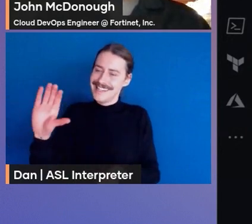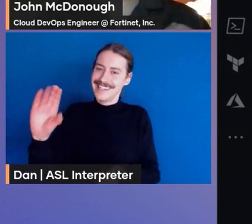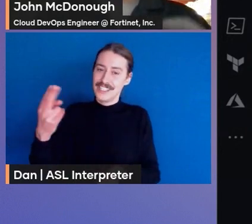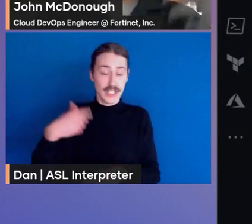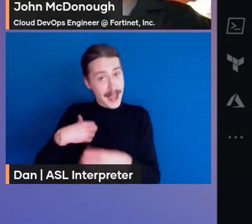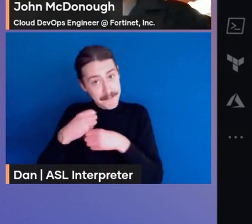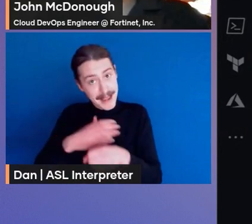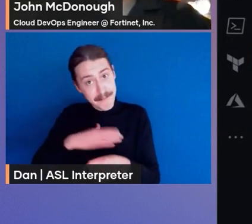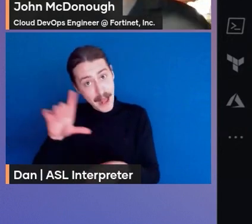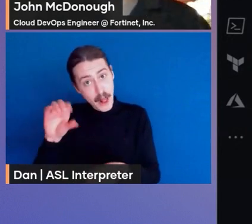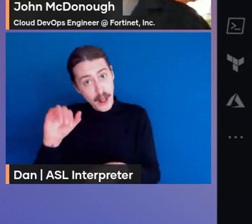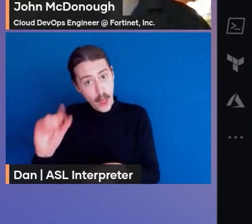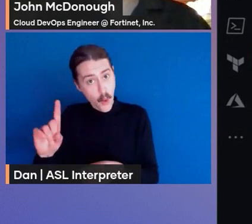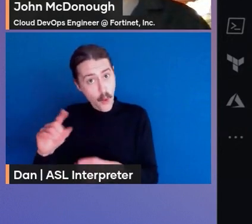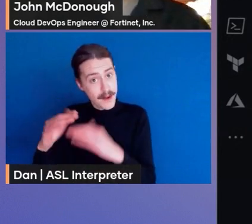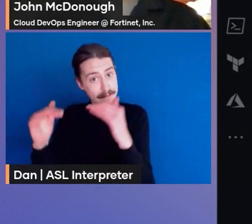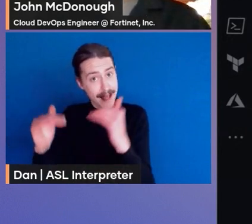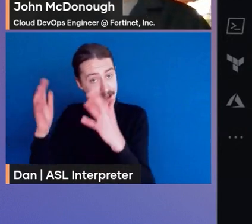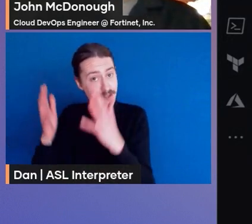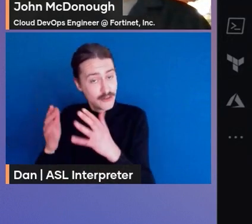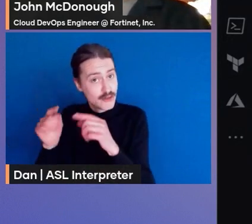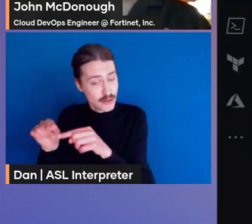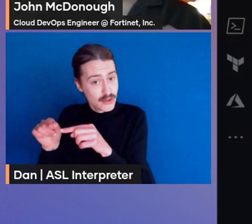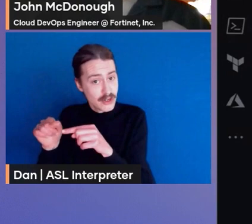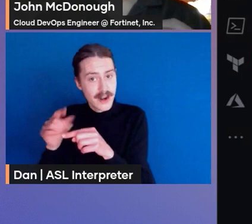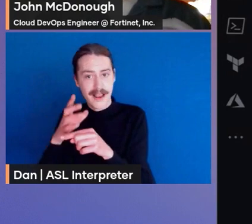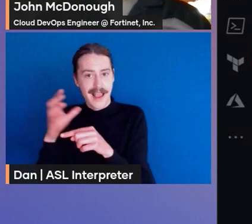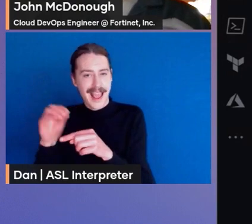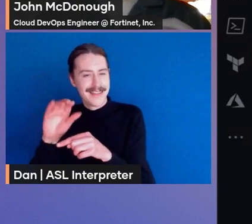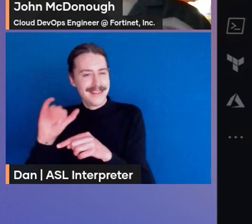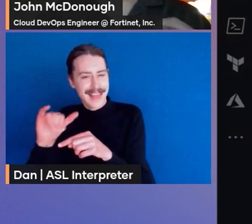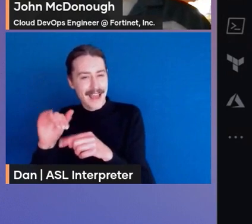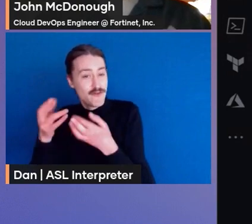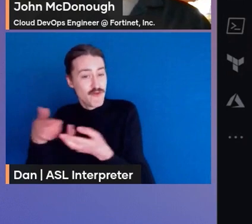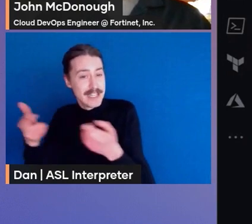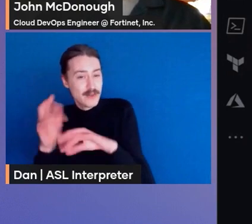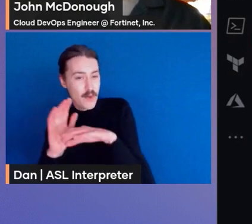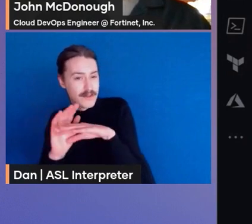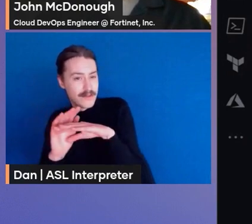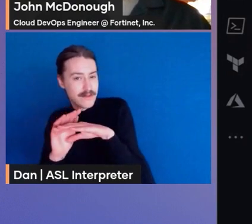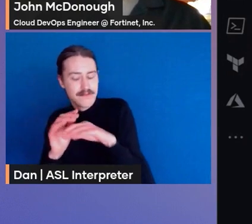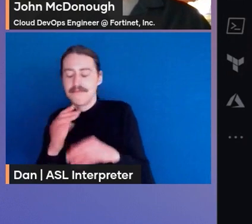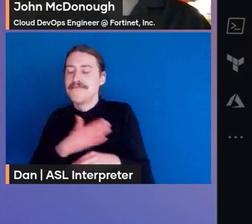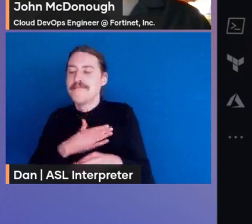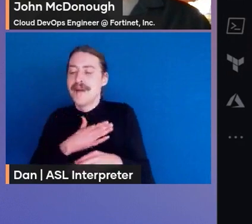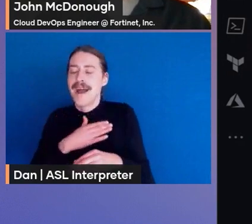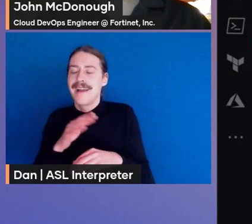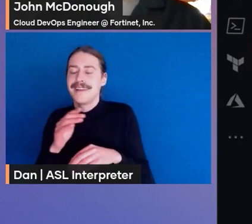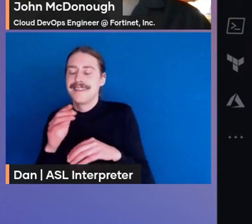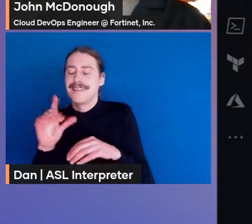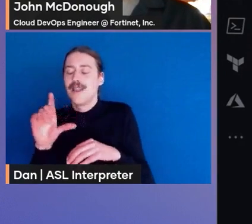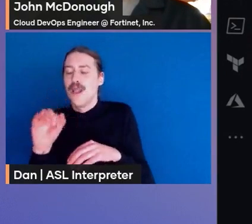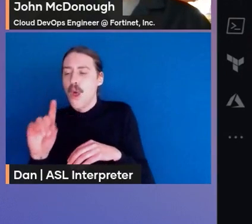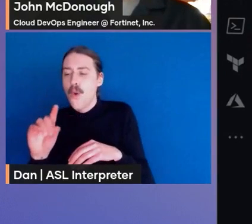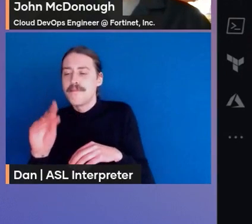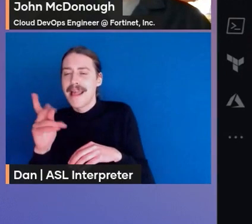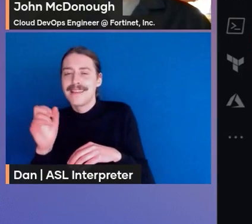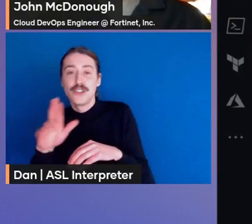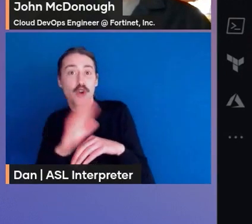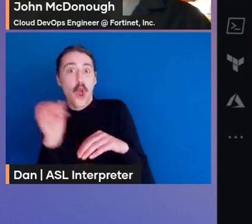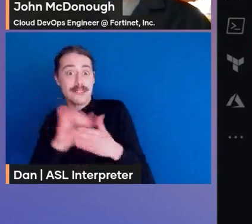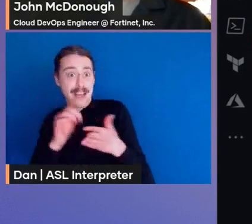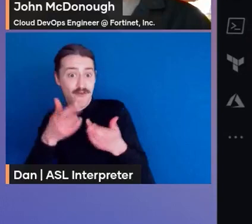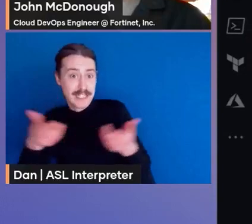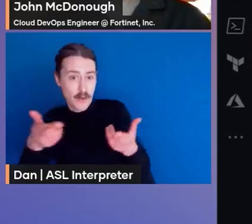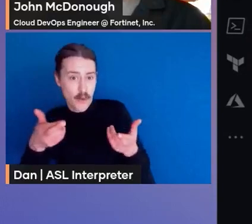module that calls my resource, and what it passes on to it is each resources. I got to